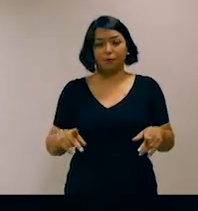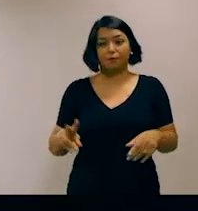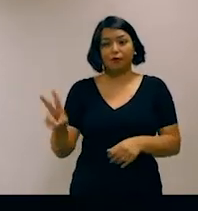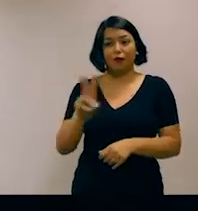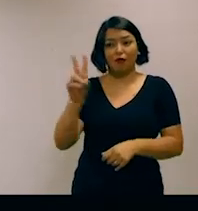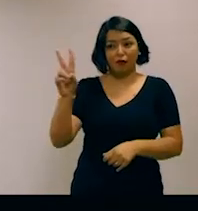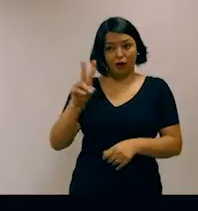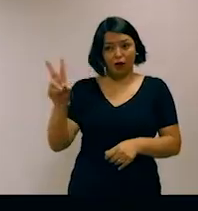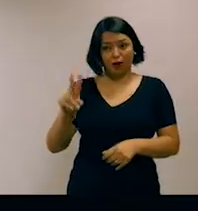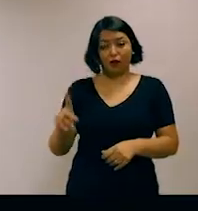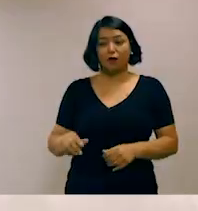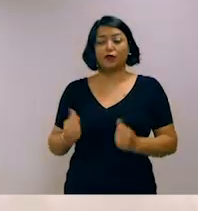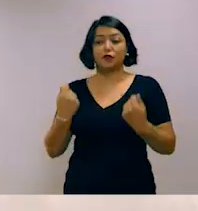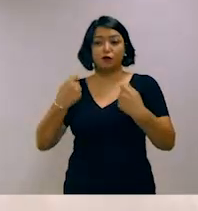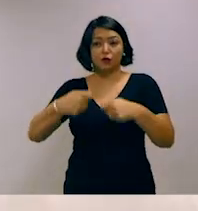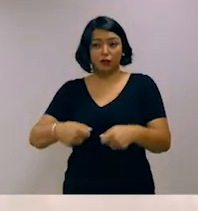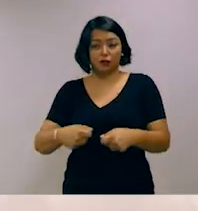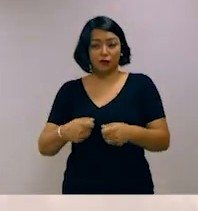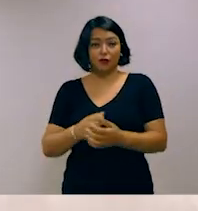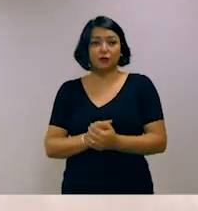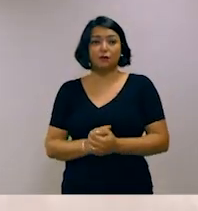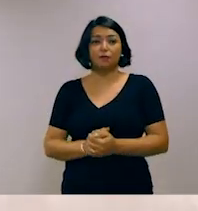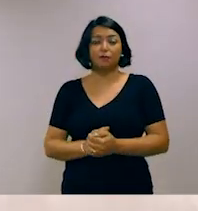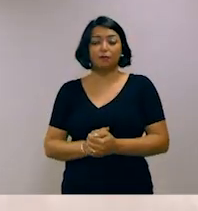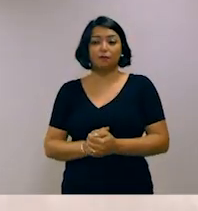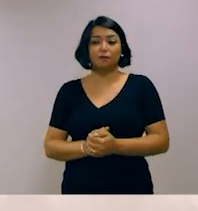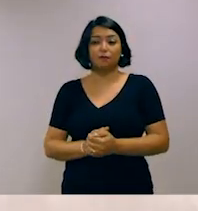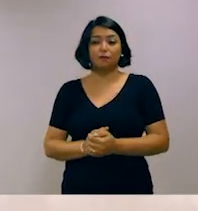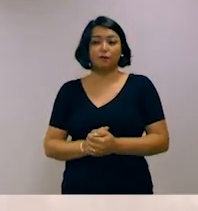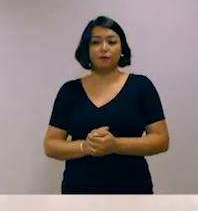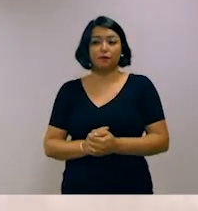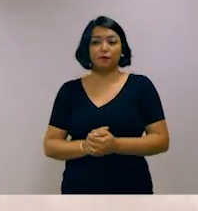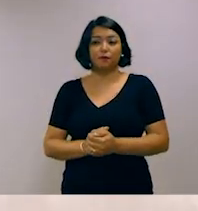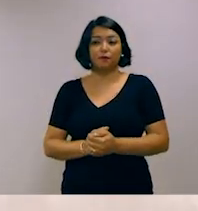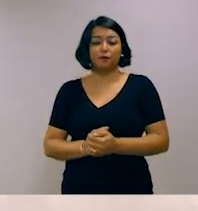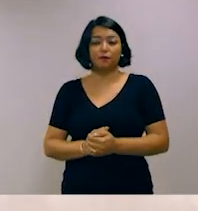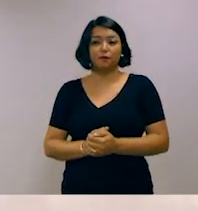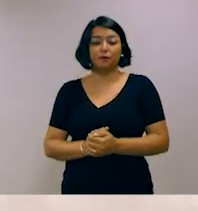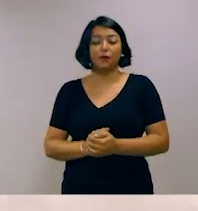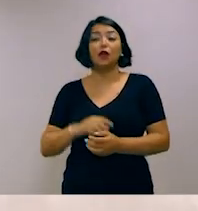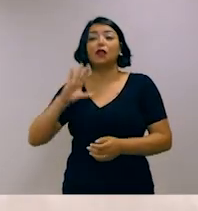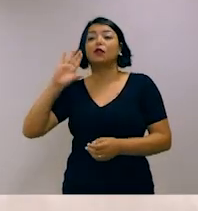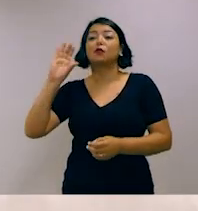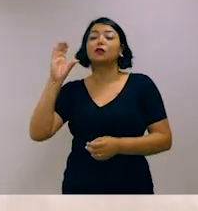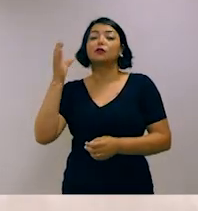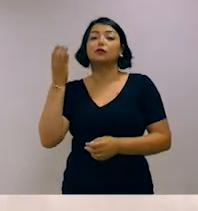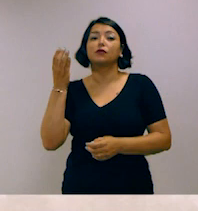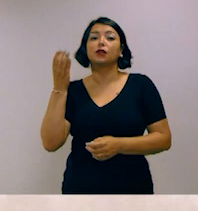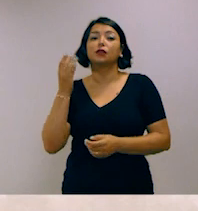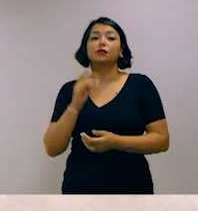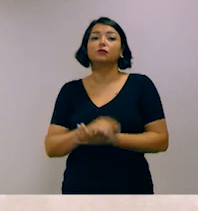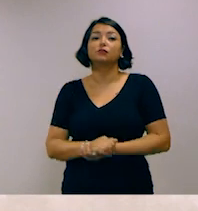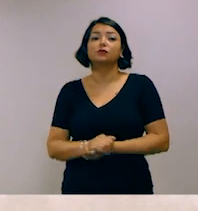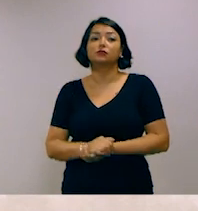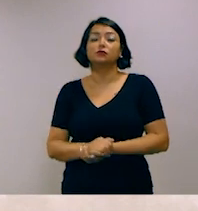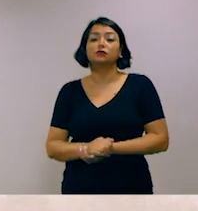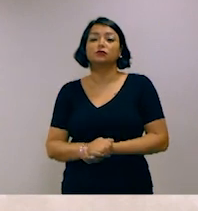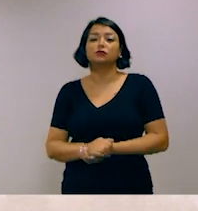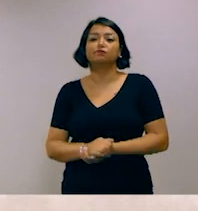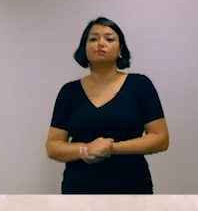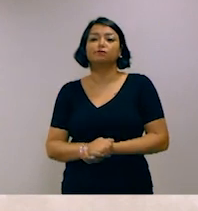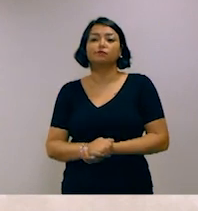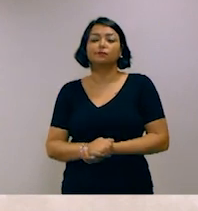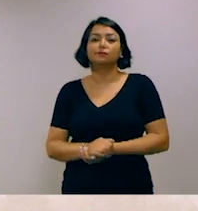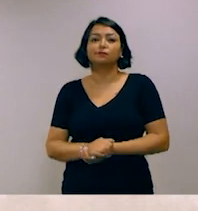the largest number of variables to analyze this problem. And then I decided